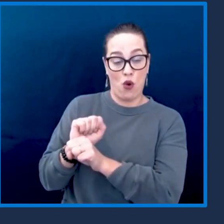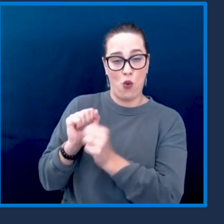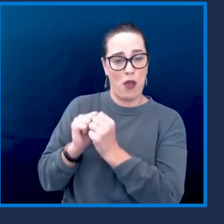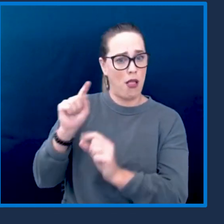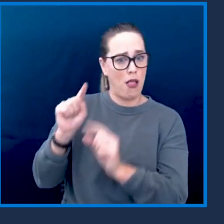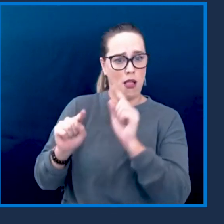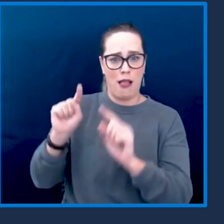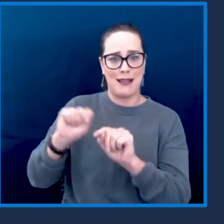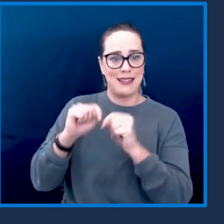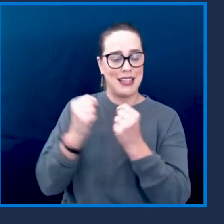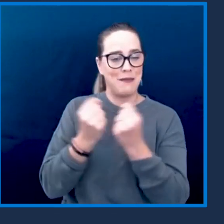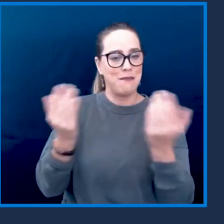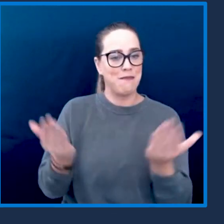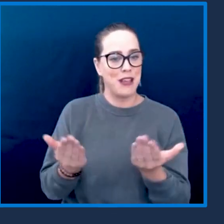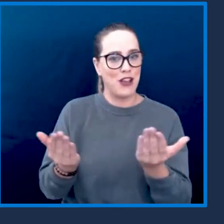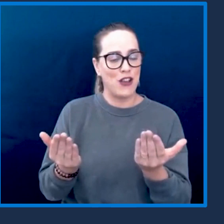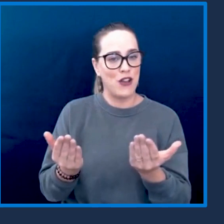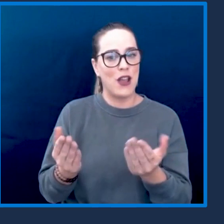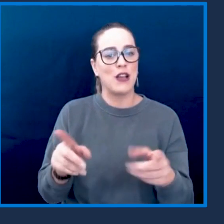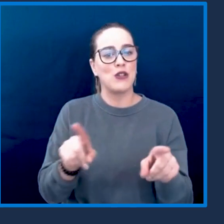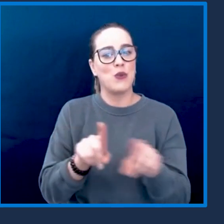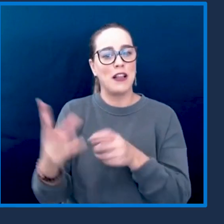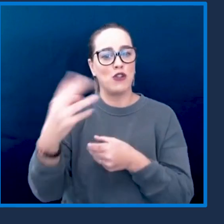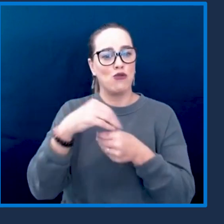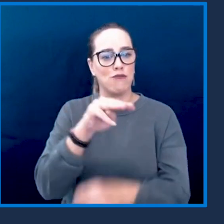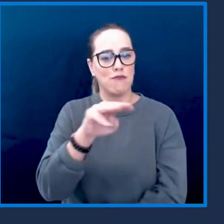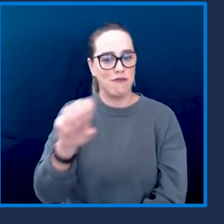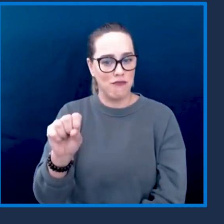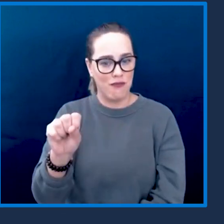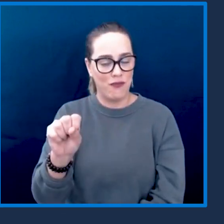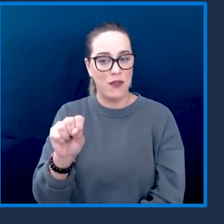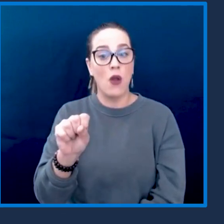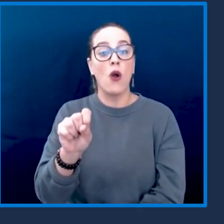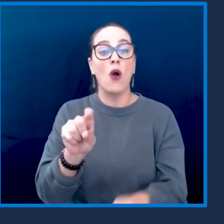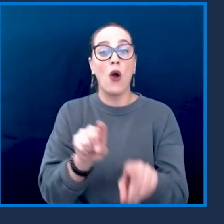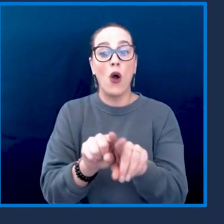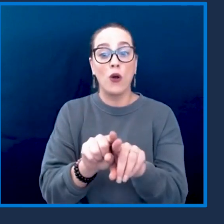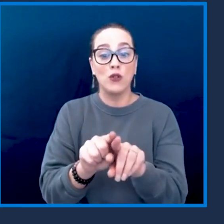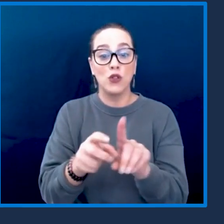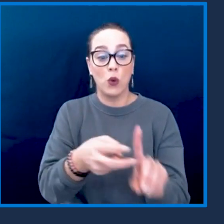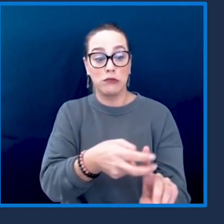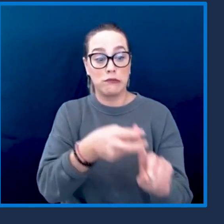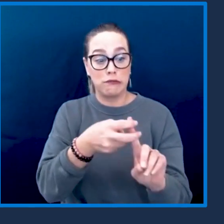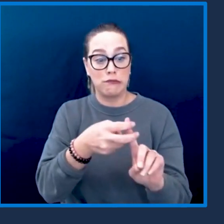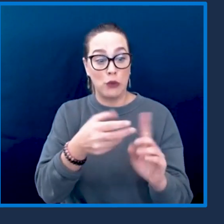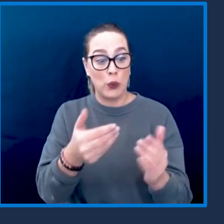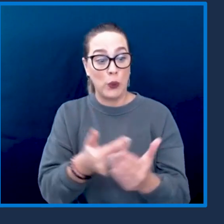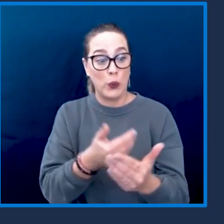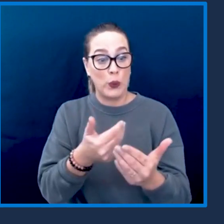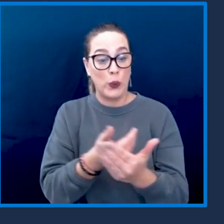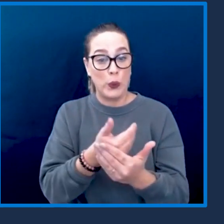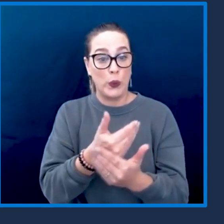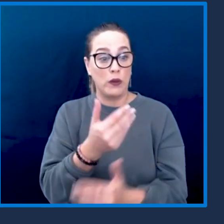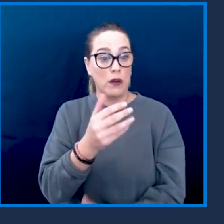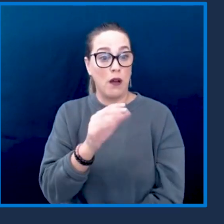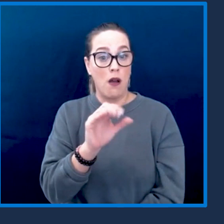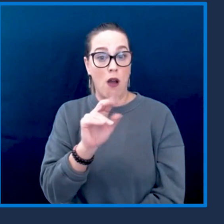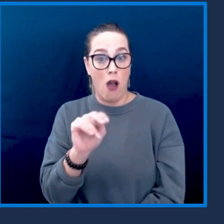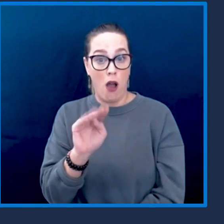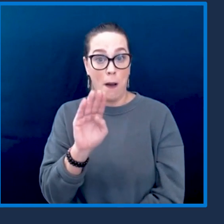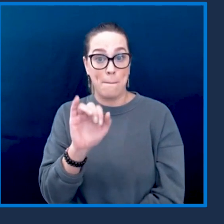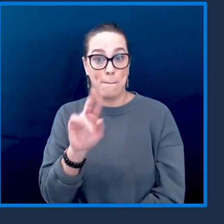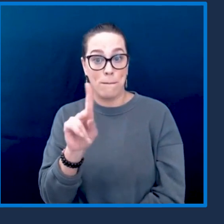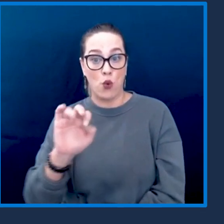across Microsoft. In addition to overseeing our hiring events, I facilitate the onboarding for our new hires to ensure they have a